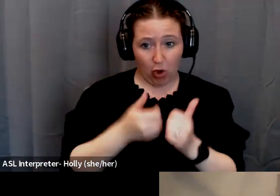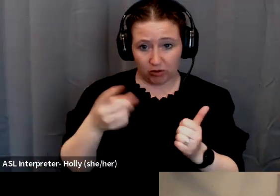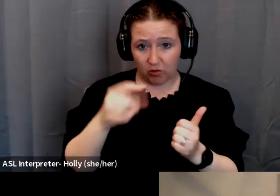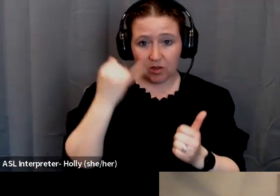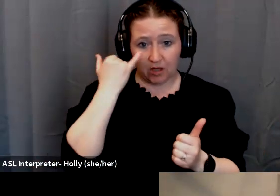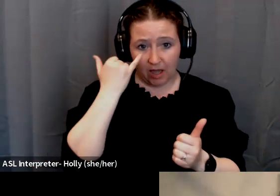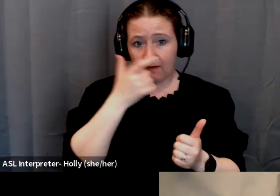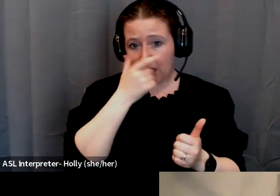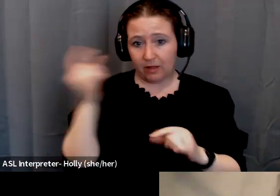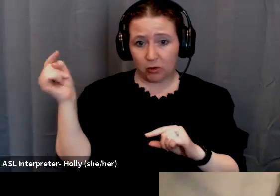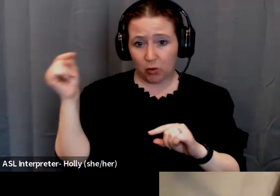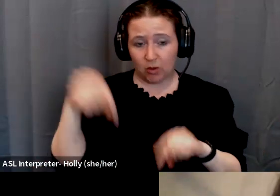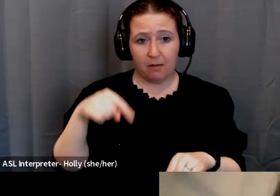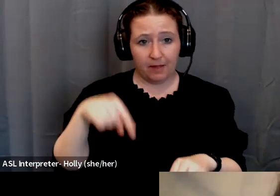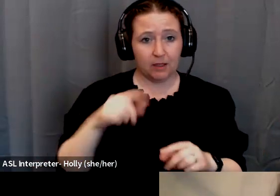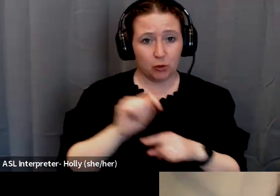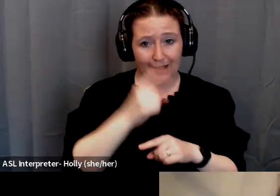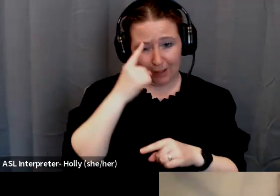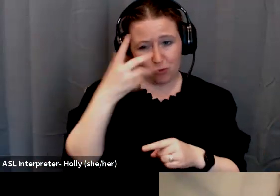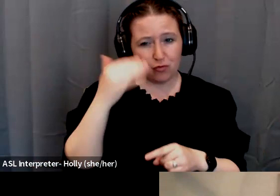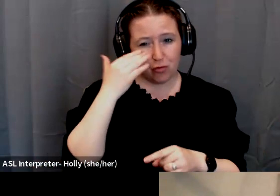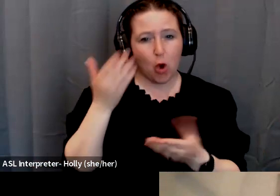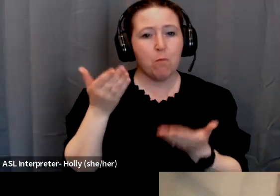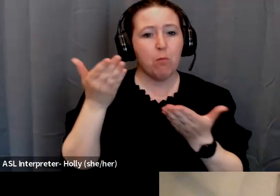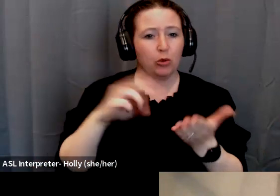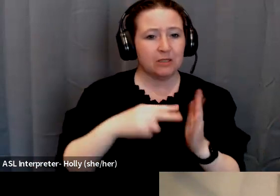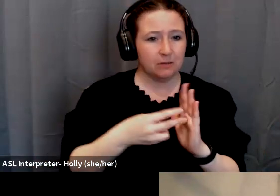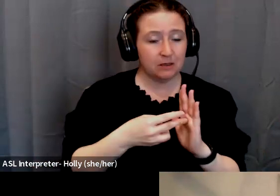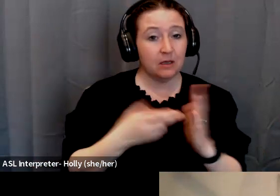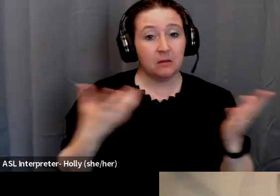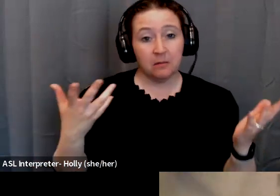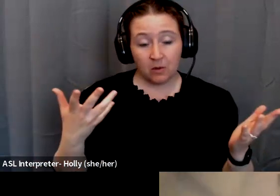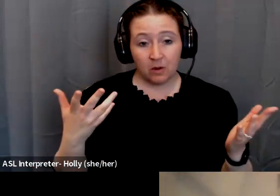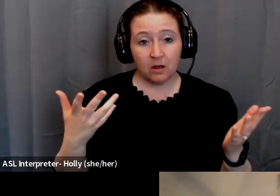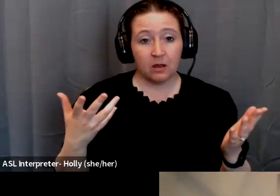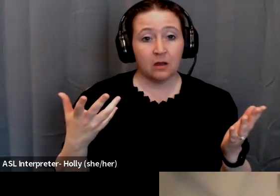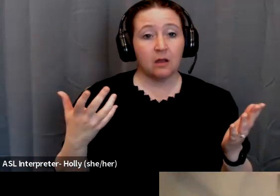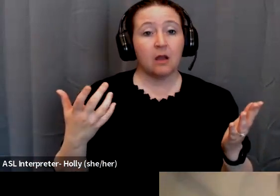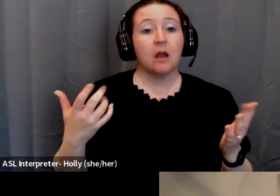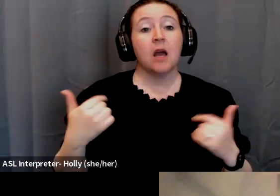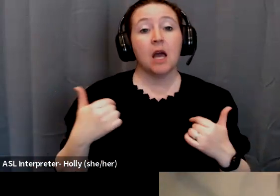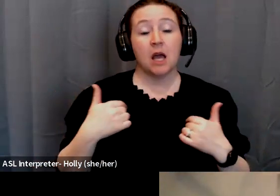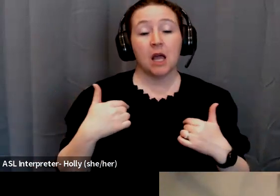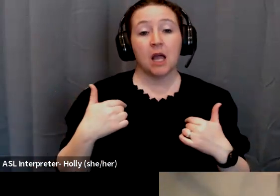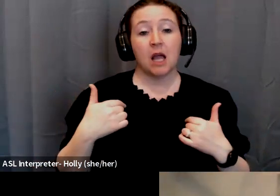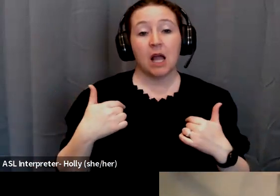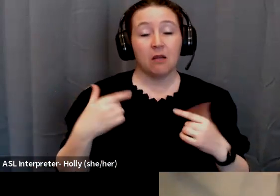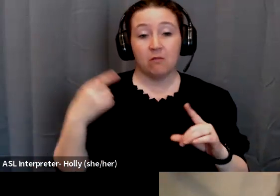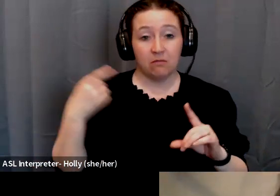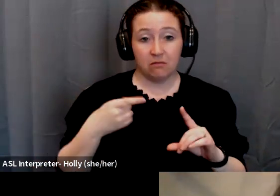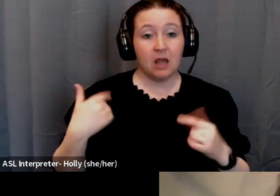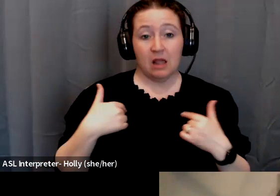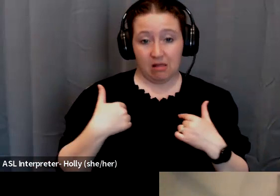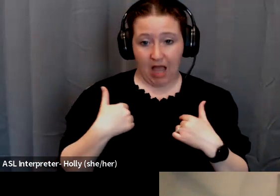enough to come to this kind of training, I'll bet you know what a motion is. But basically what it is I want the assembly to